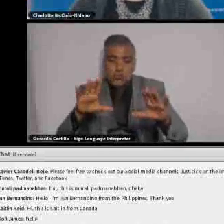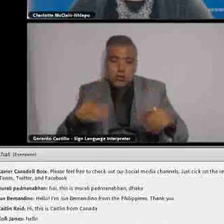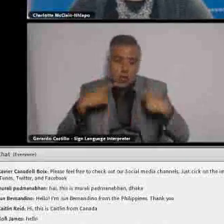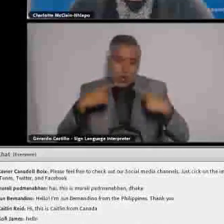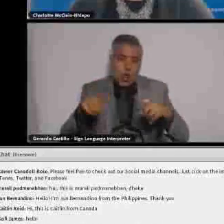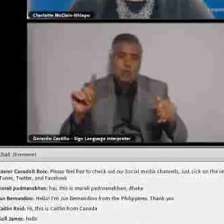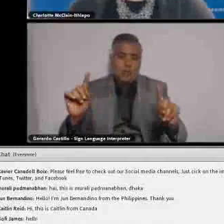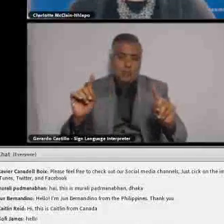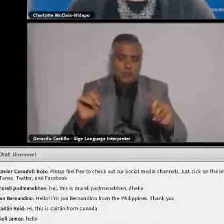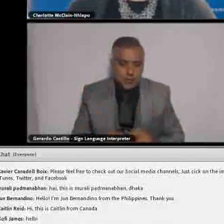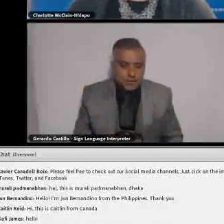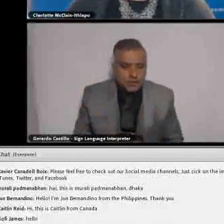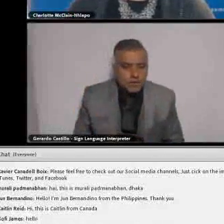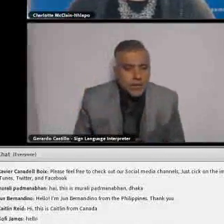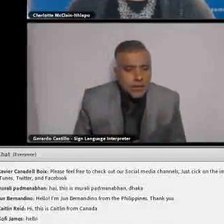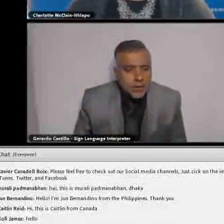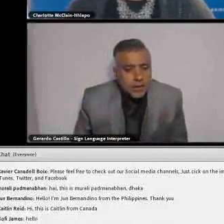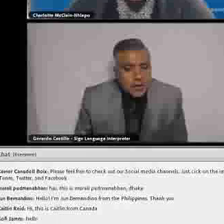Now,